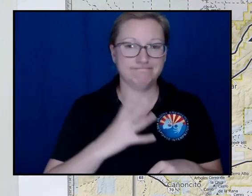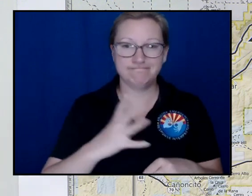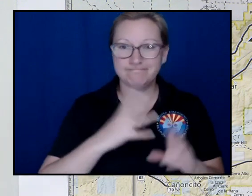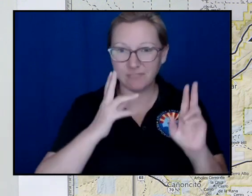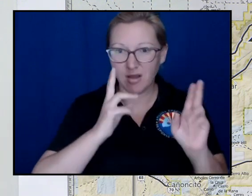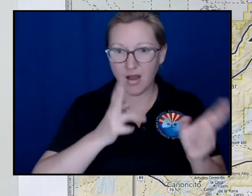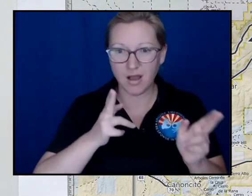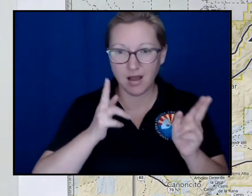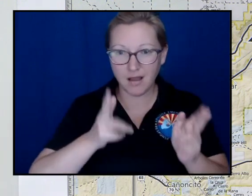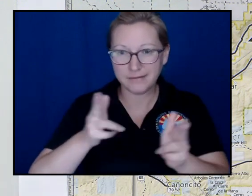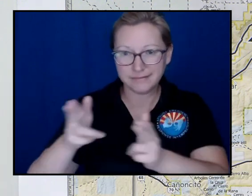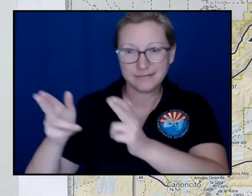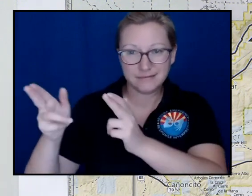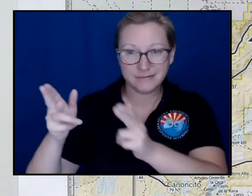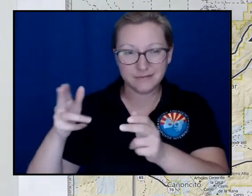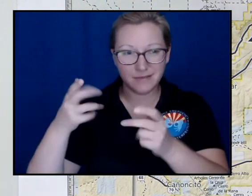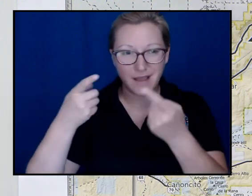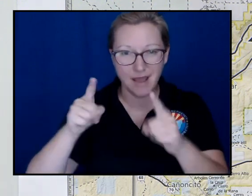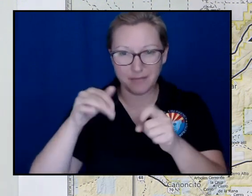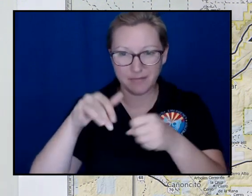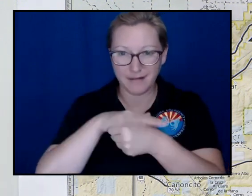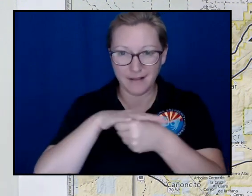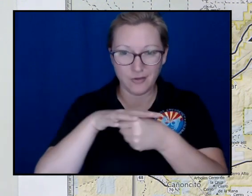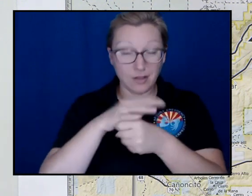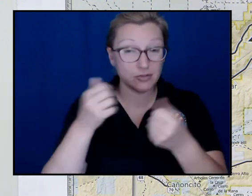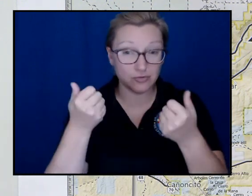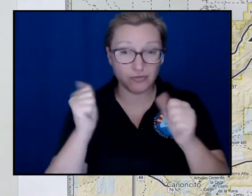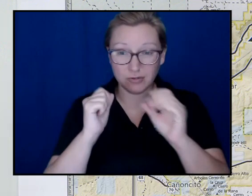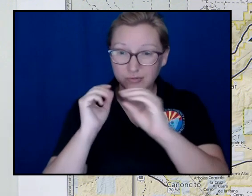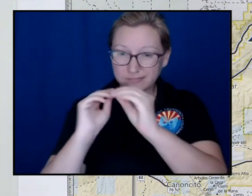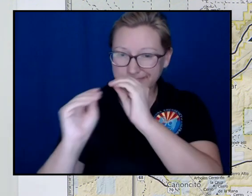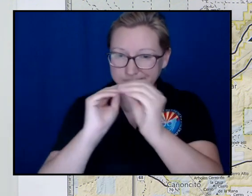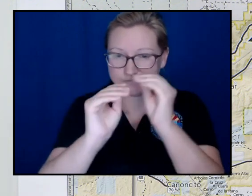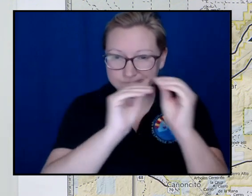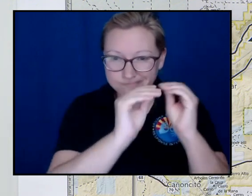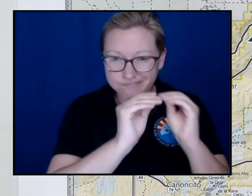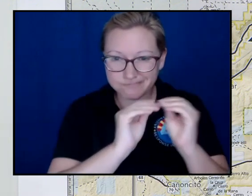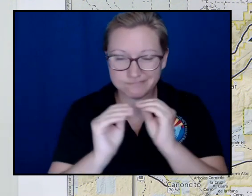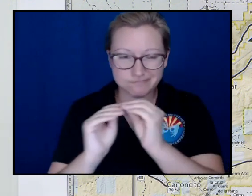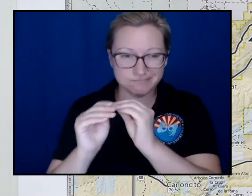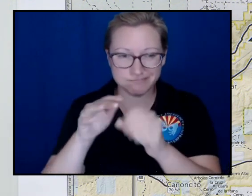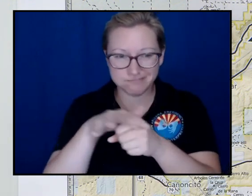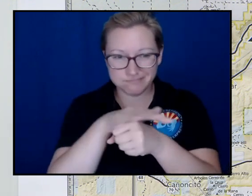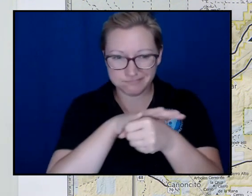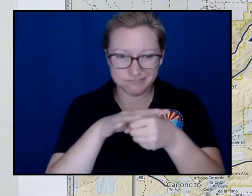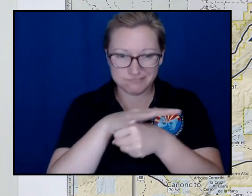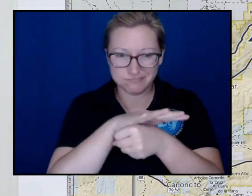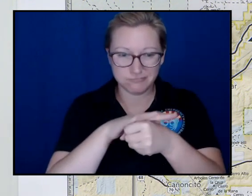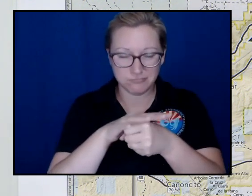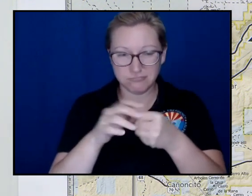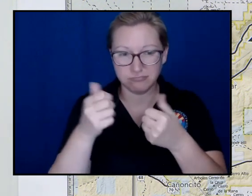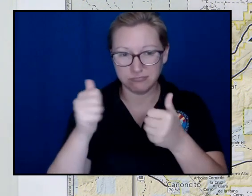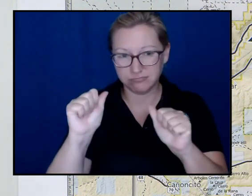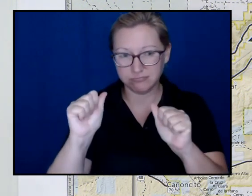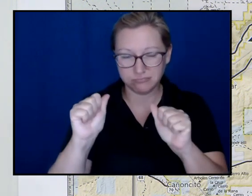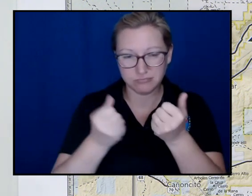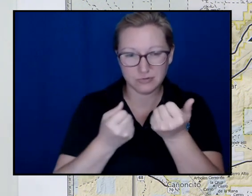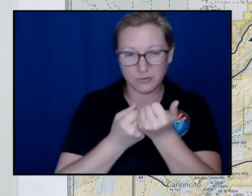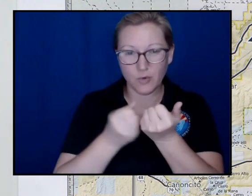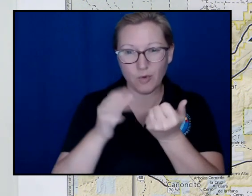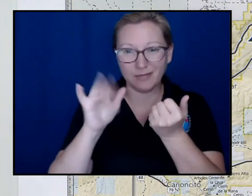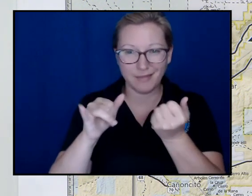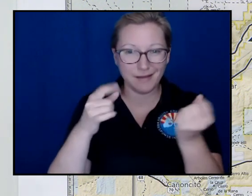within this area. So we're trying to button up all this suppression, or some of the suppression repair to help support that hunt, so we